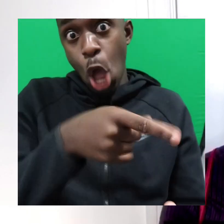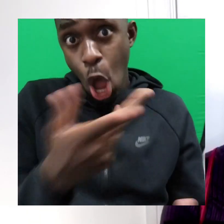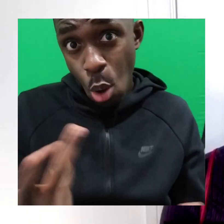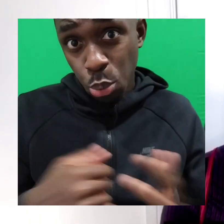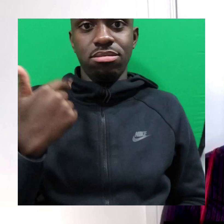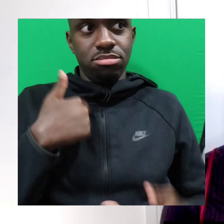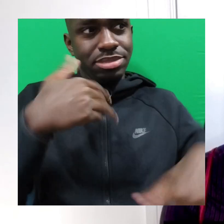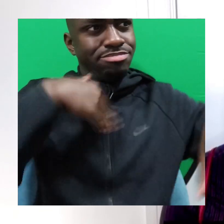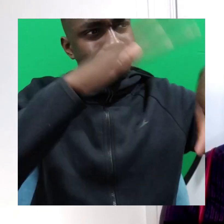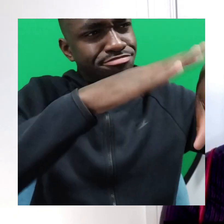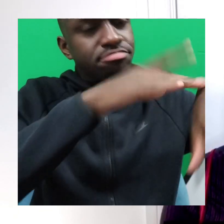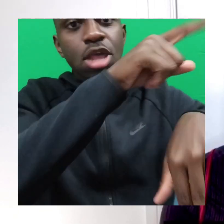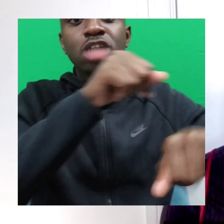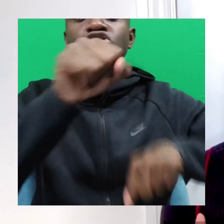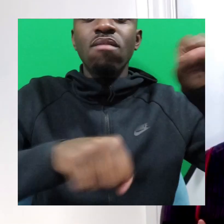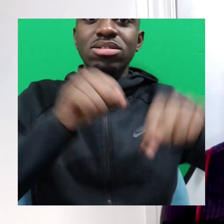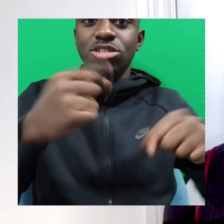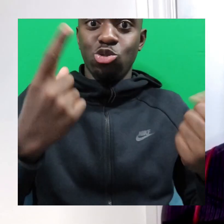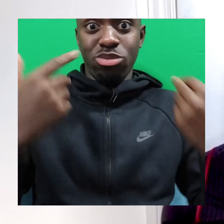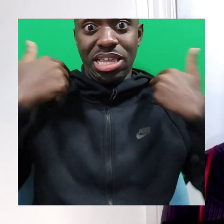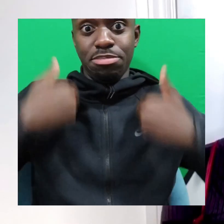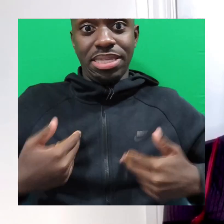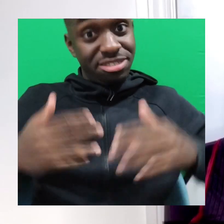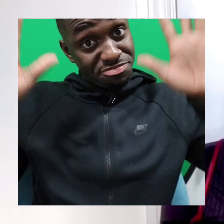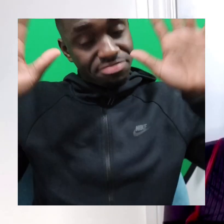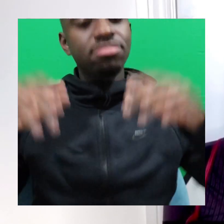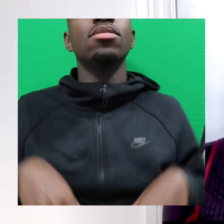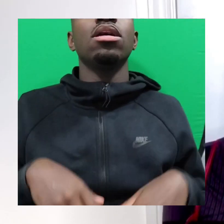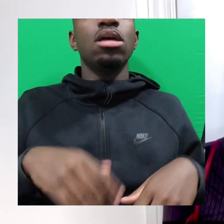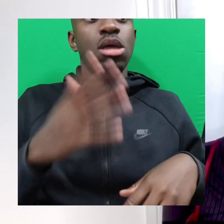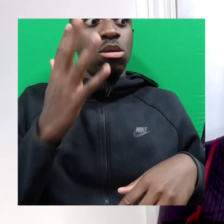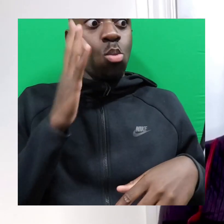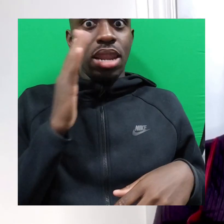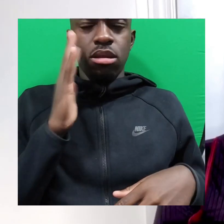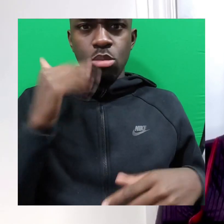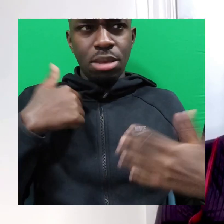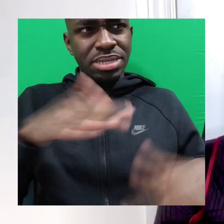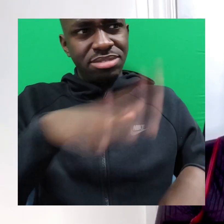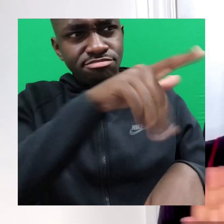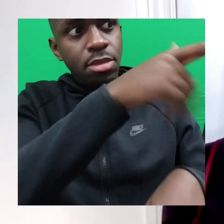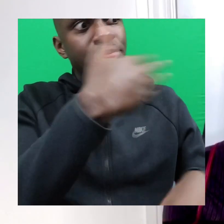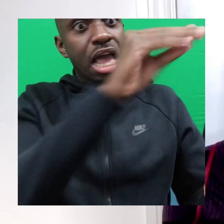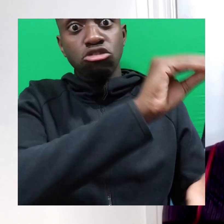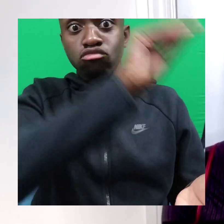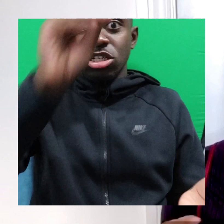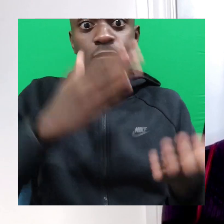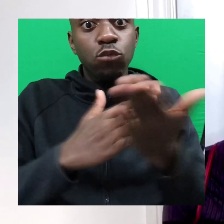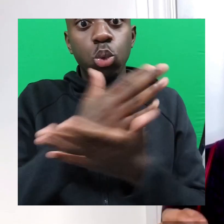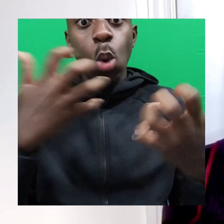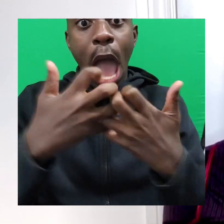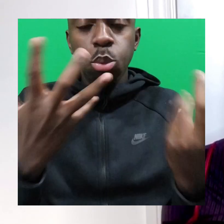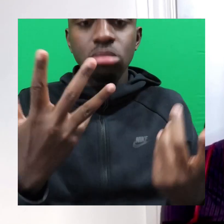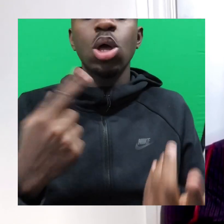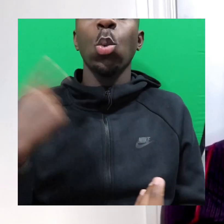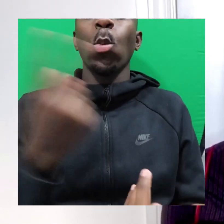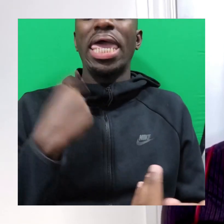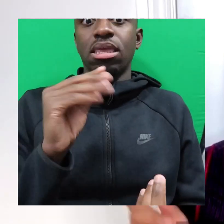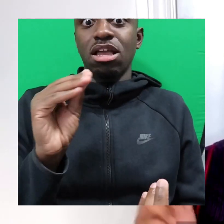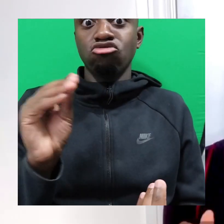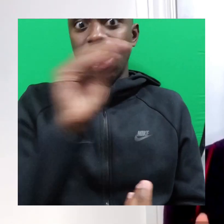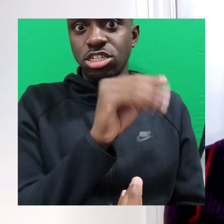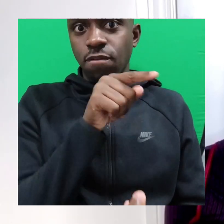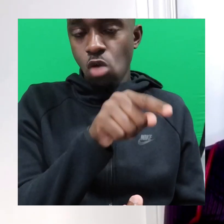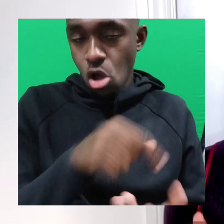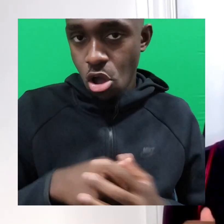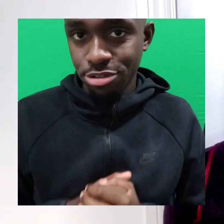the BSL on my phone. Yeah, I publish on my phone as well. Like I do everything with very little resources. I've